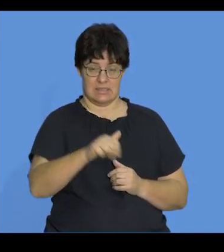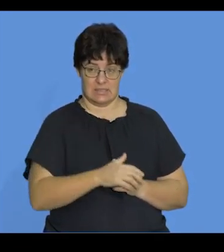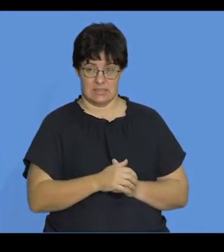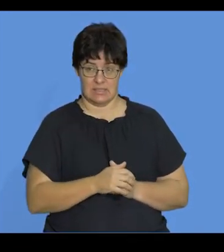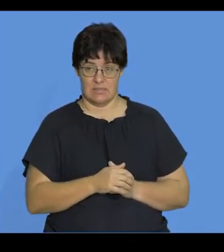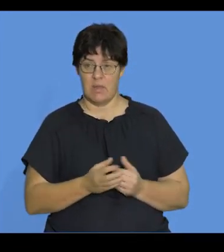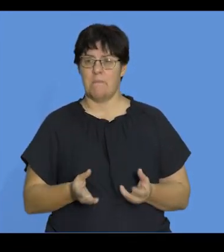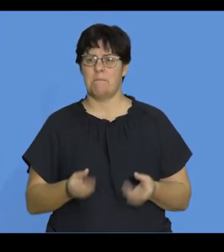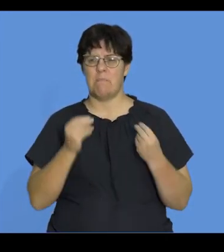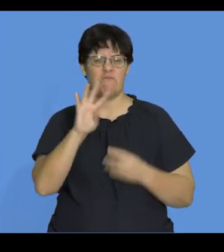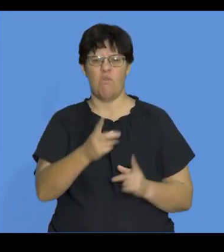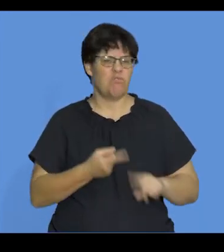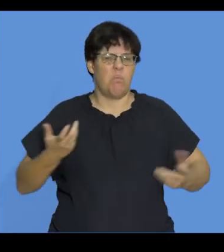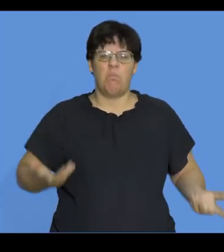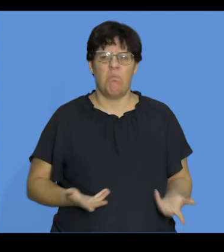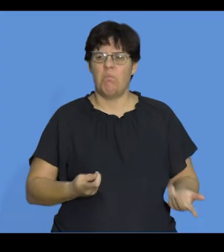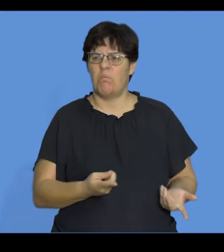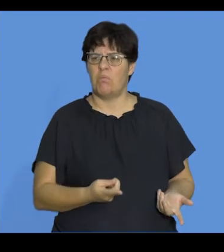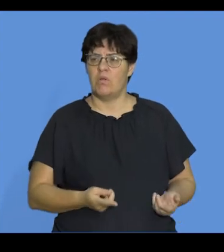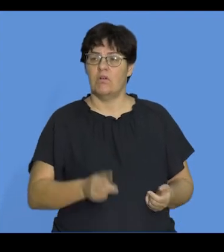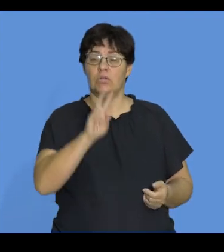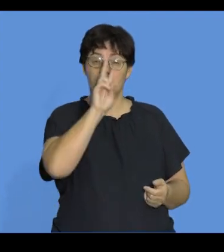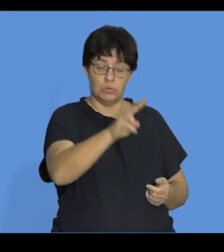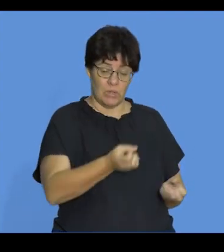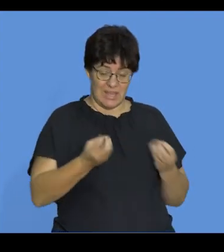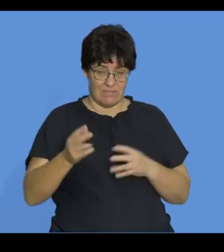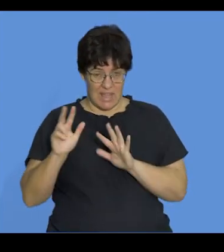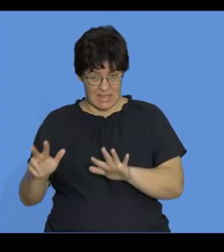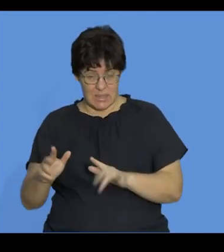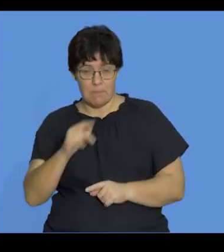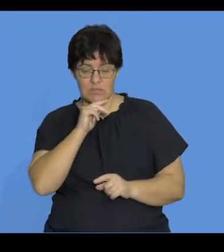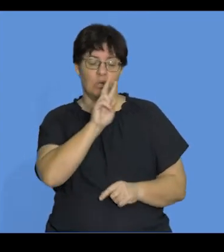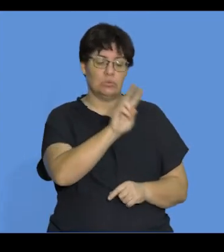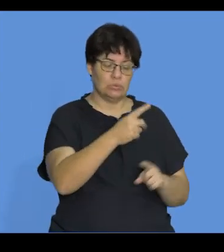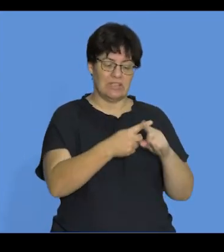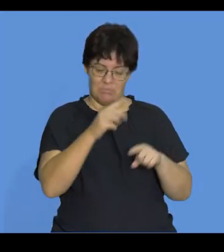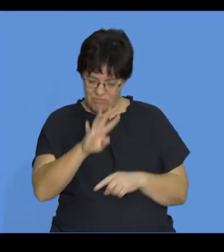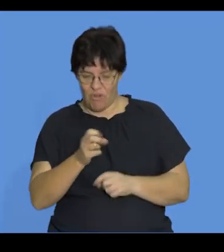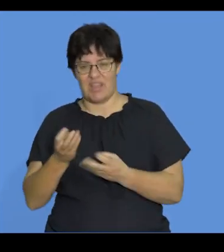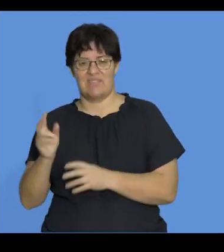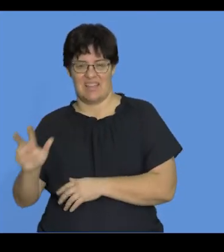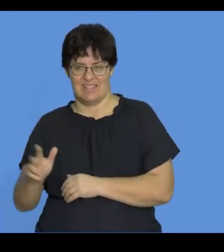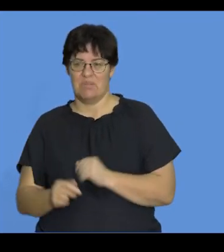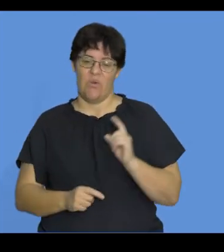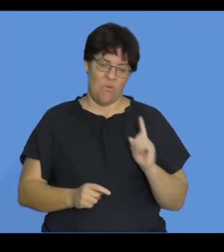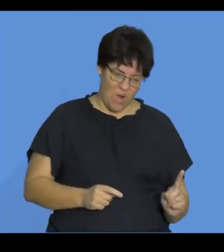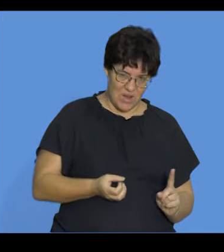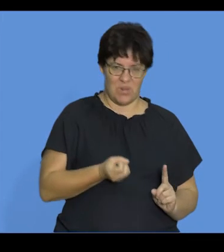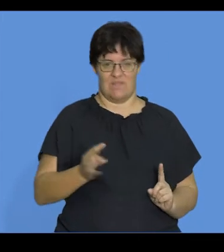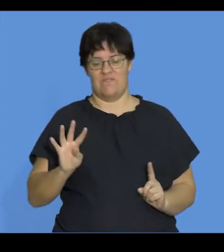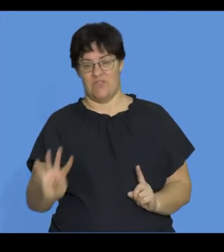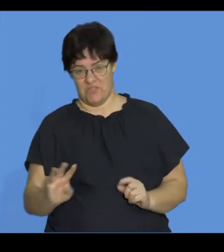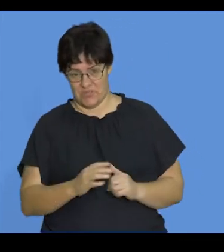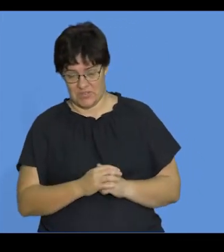0.86. Where am I getting the 4? Where are we getting the 4? If 2 produces 8, it means 1 will produce 4, okay? So